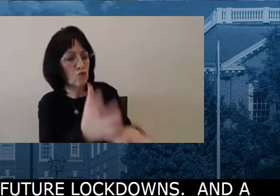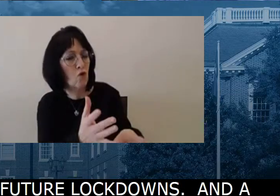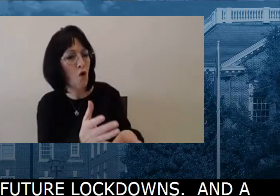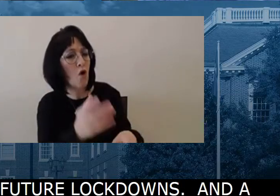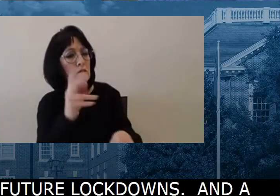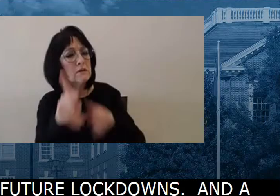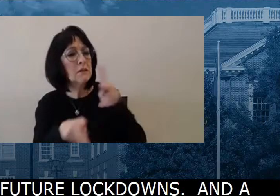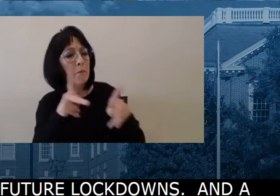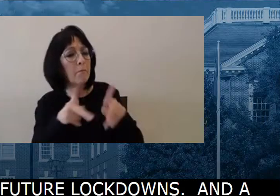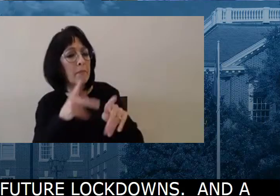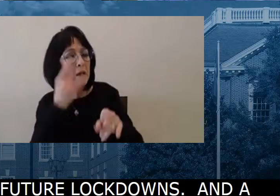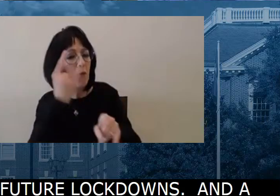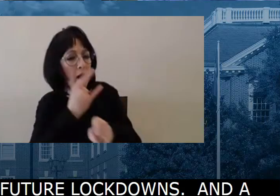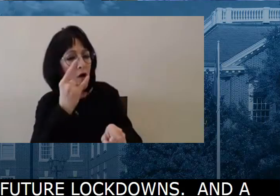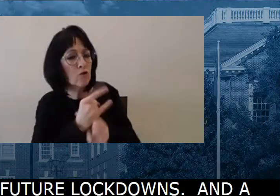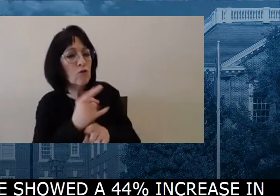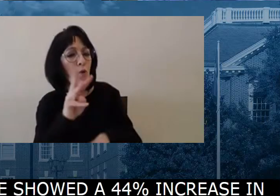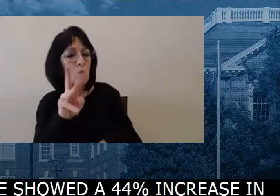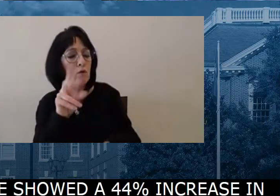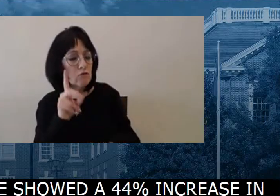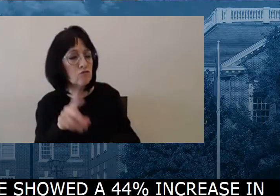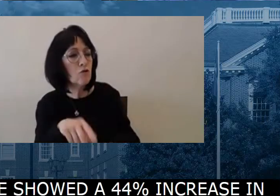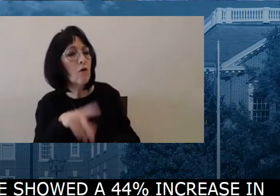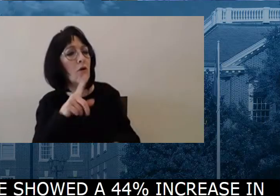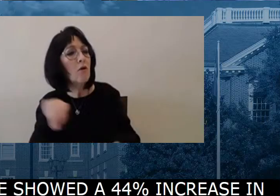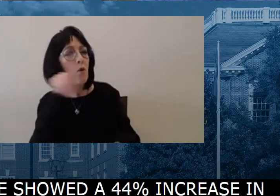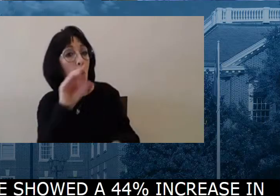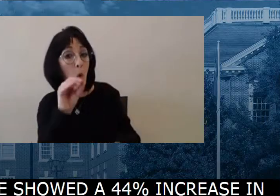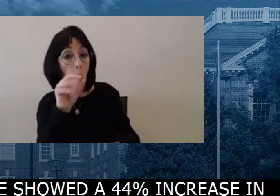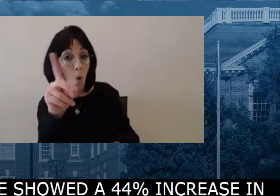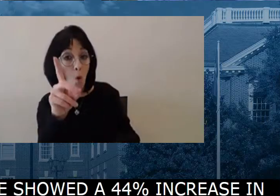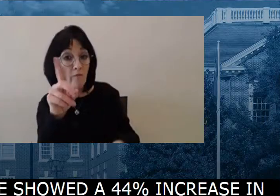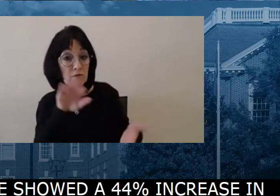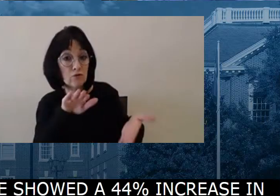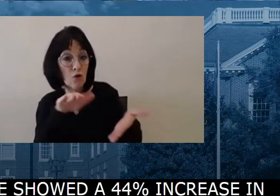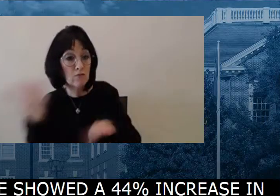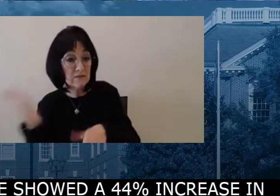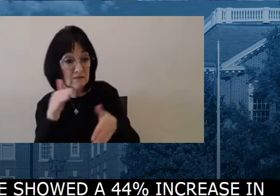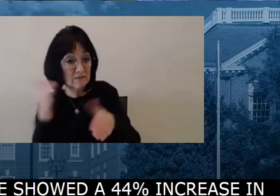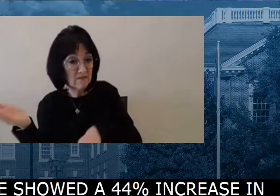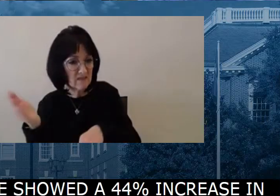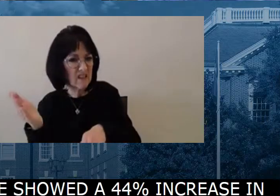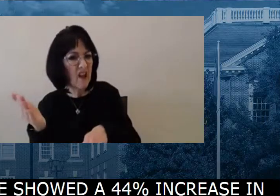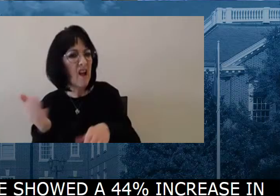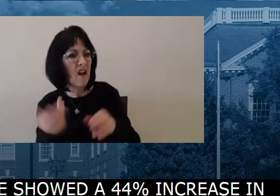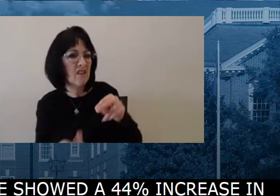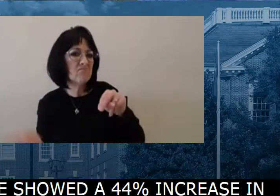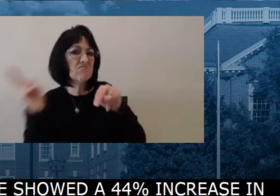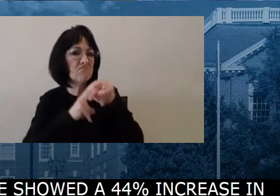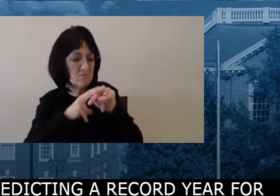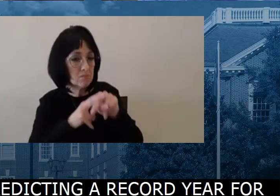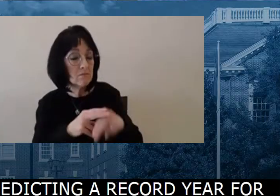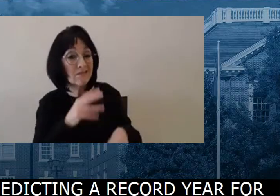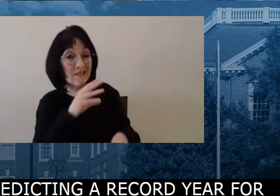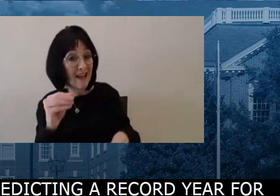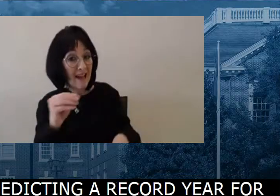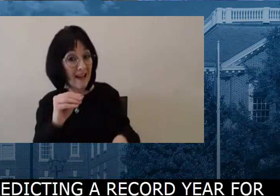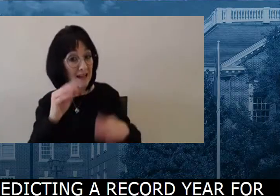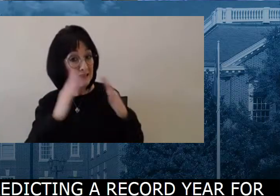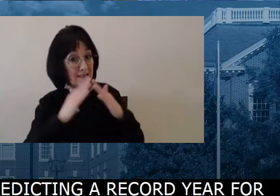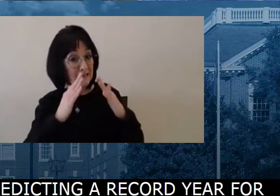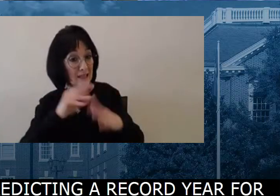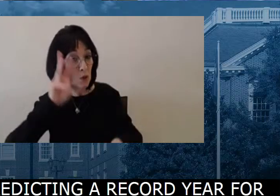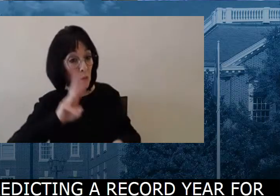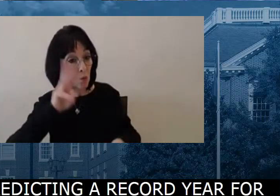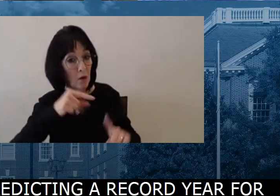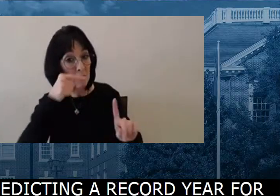for overdose deaths, and there was also a more than 50% increase in gun violence in the city of Wilmington year over year.